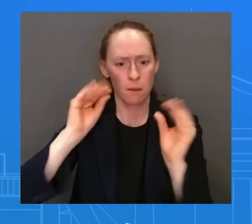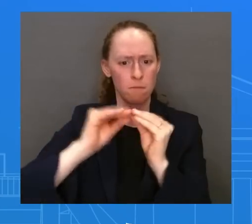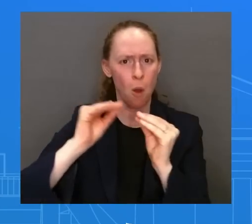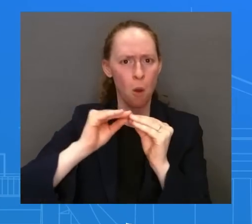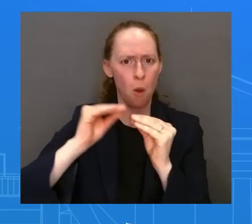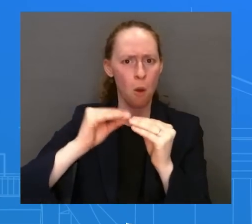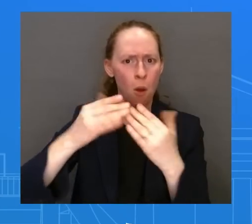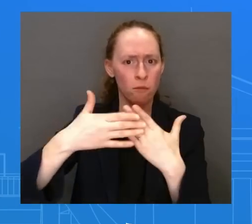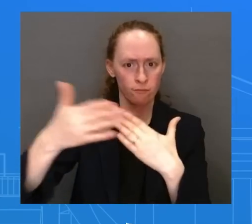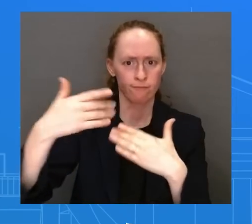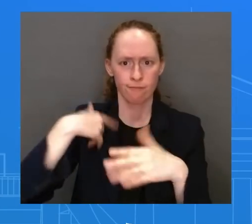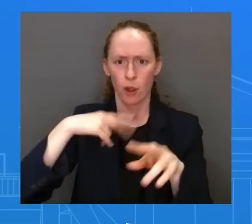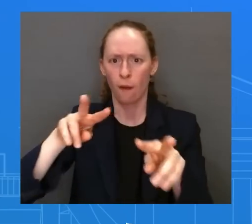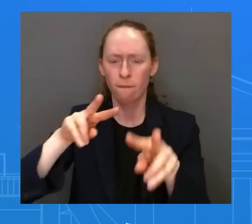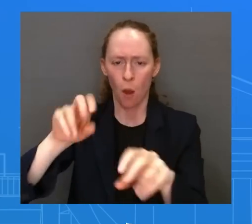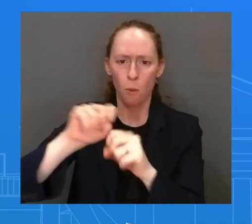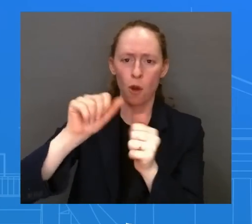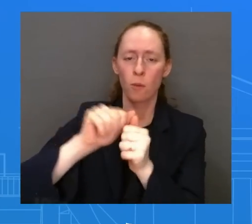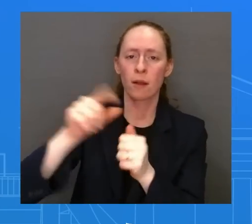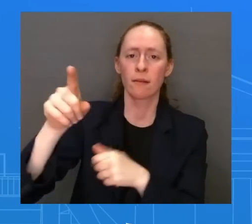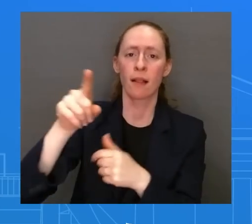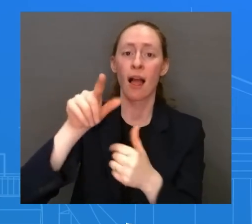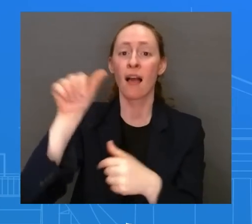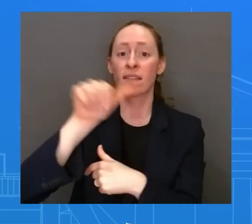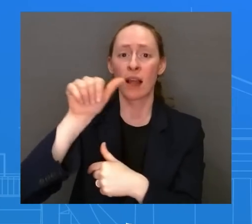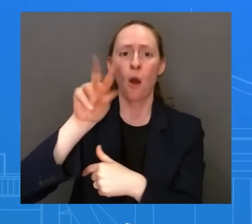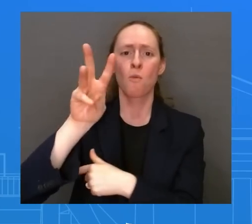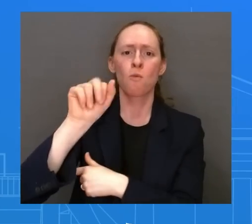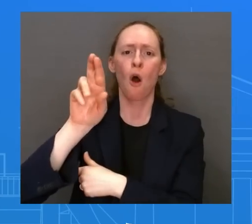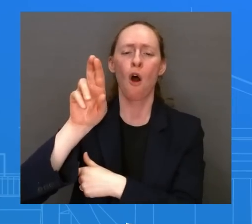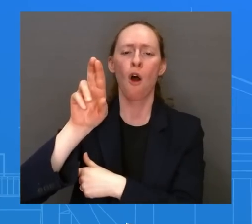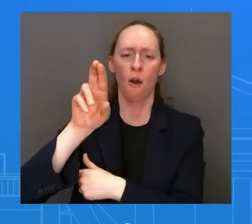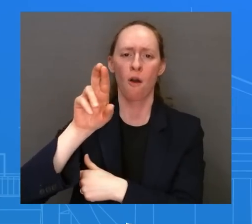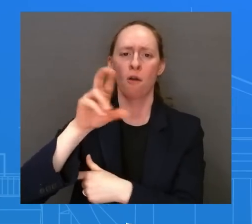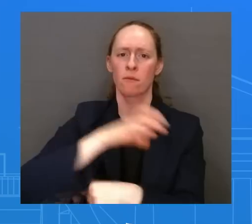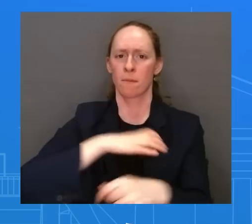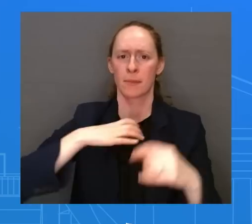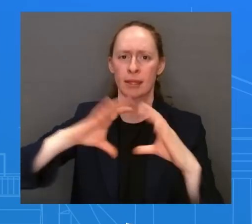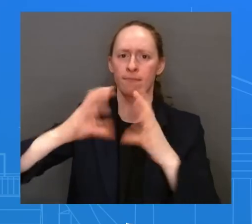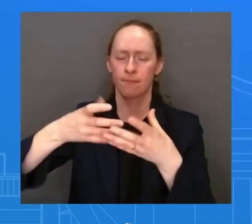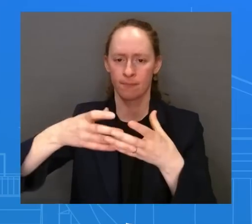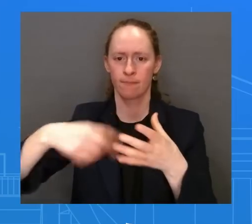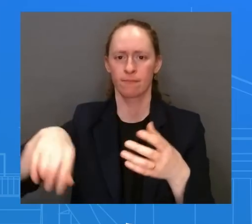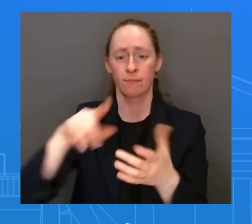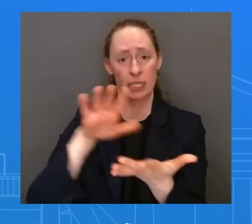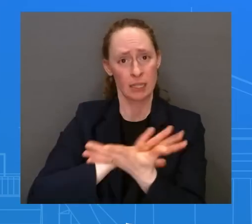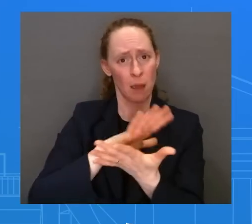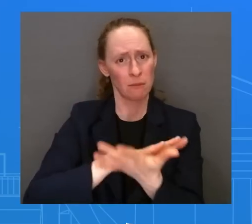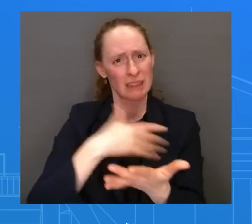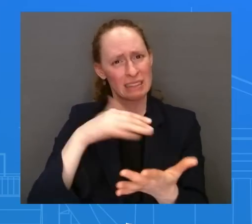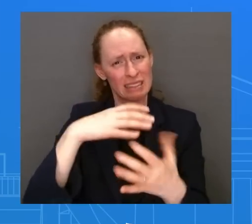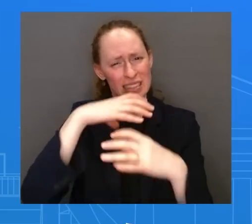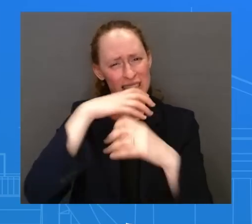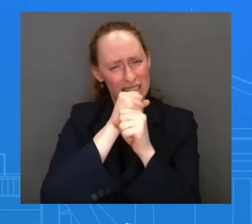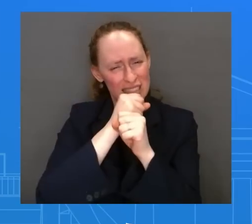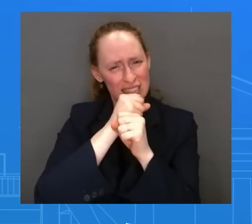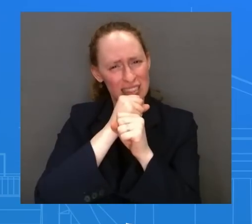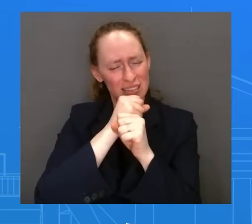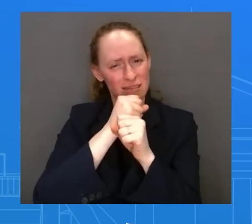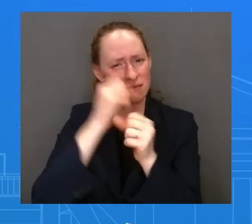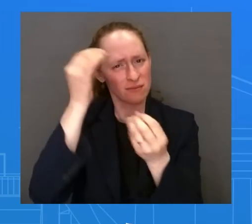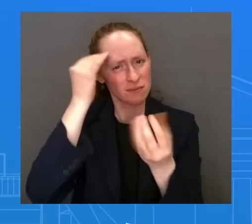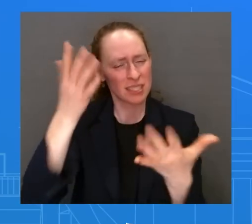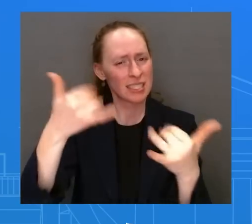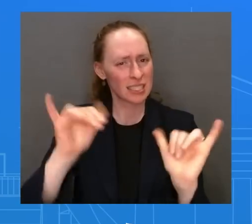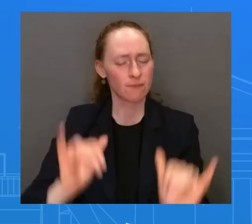years of war these documents are sensitive and classified we are taking an extraordinary step here to share them with